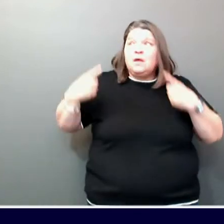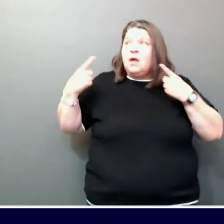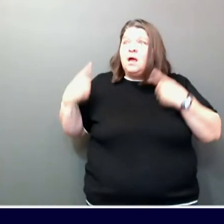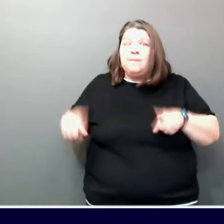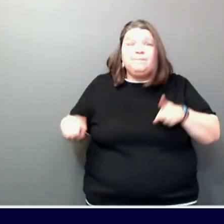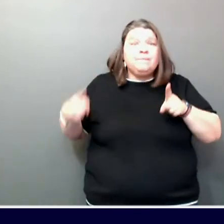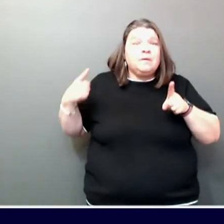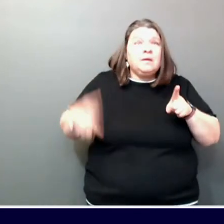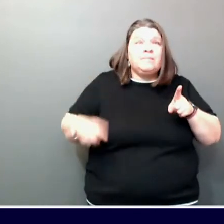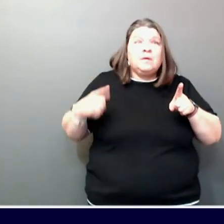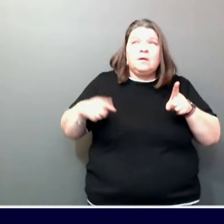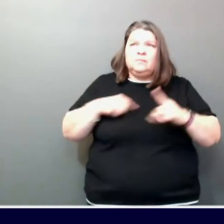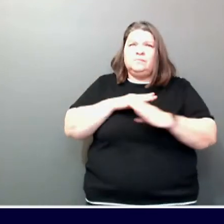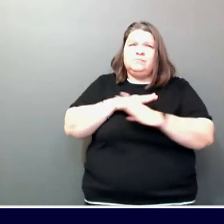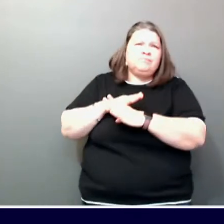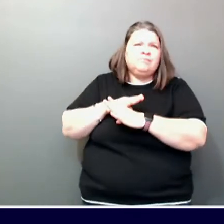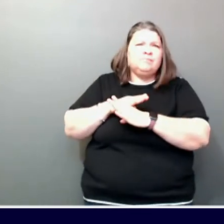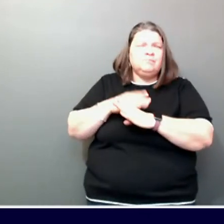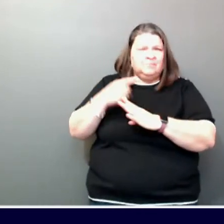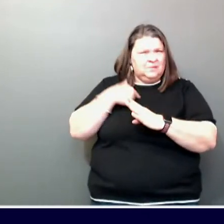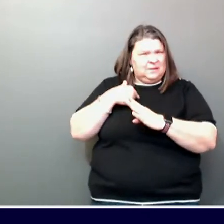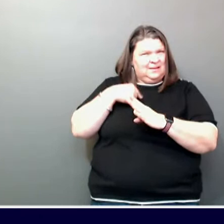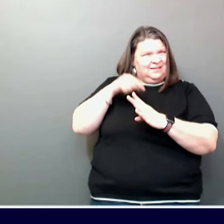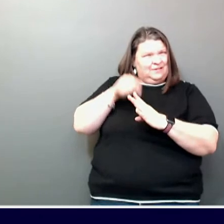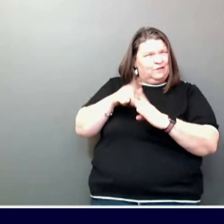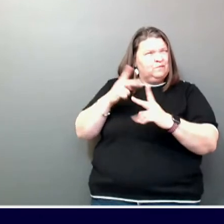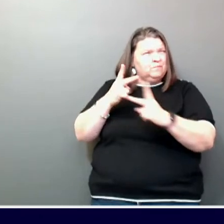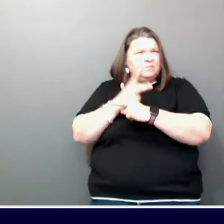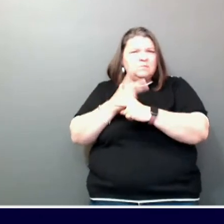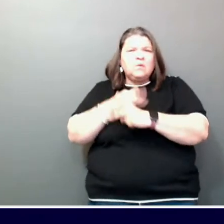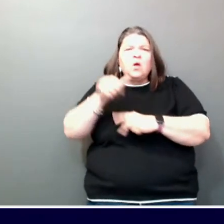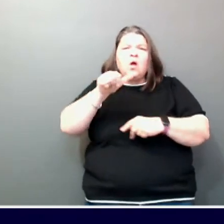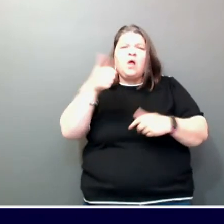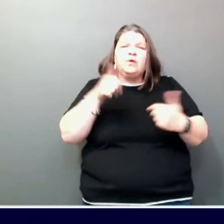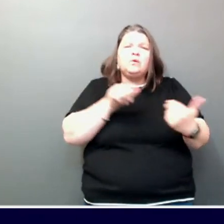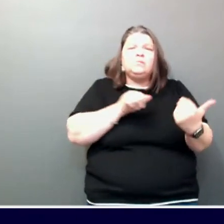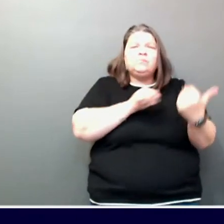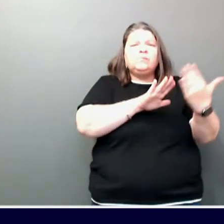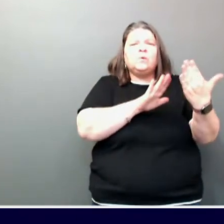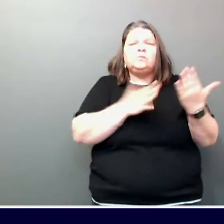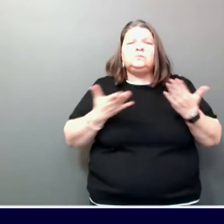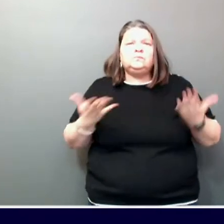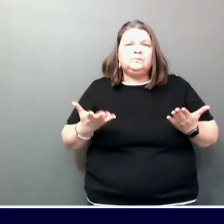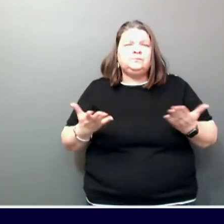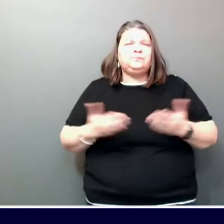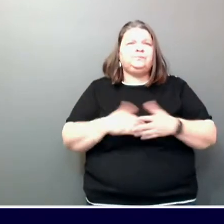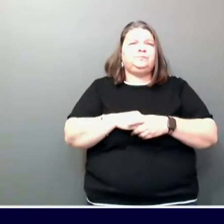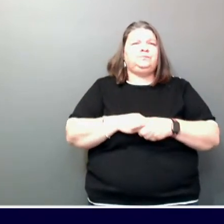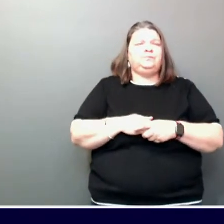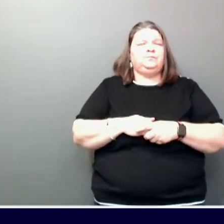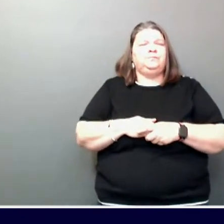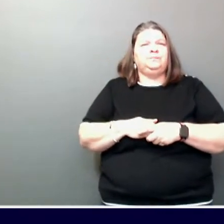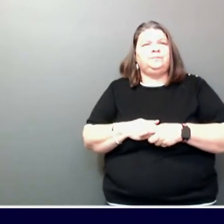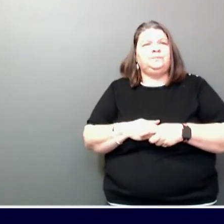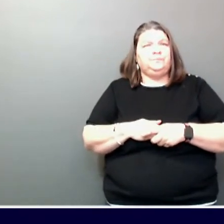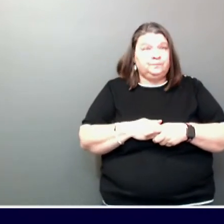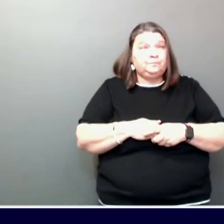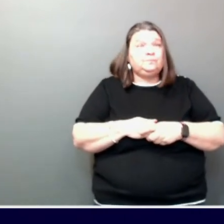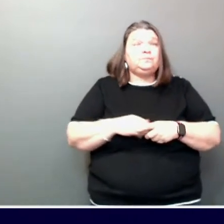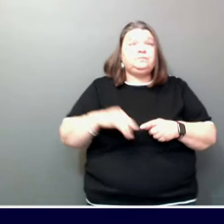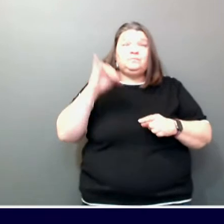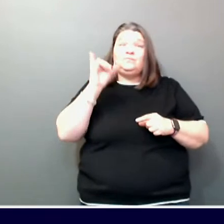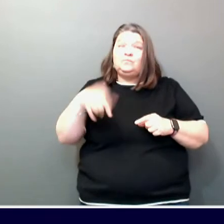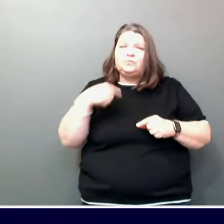challenges, not just adapted to it and responded to it, but turned around and looked and see what worked, how do we prepare for what comes next.